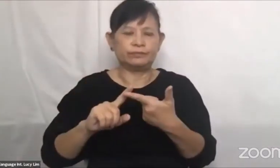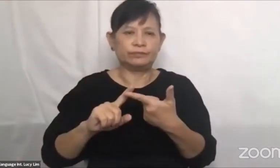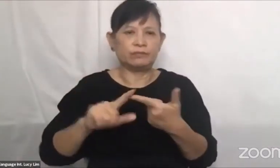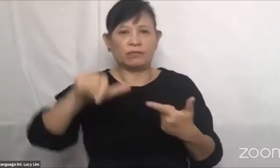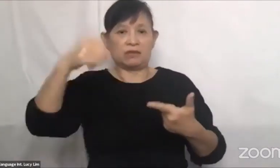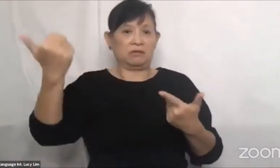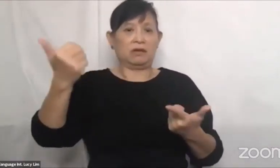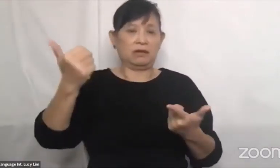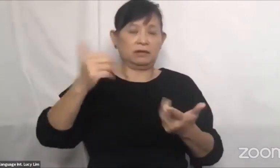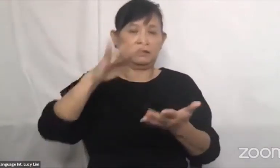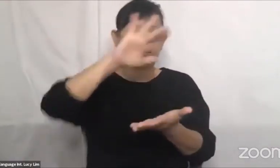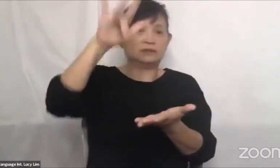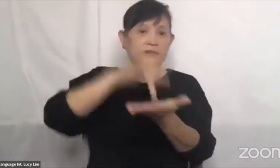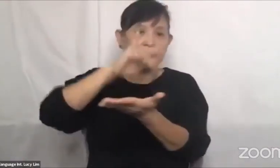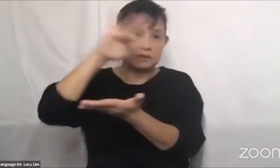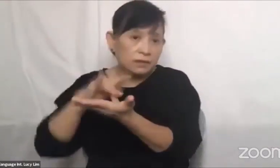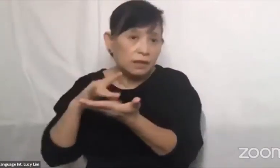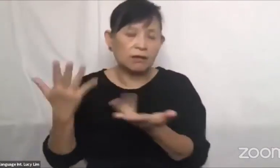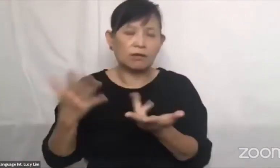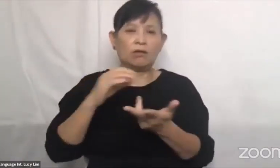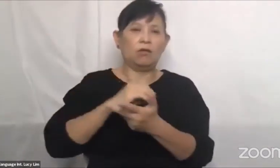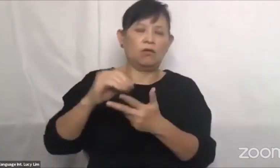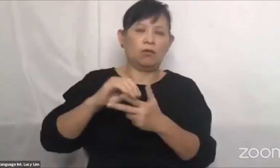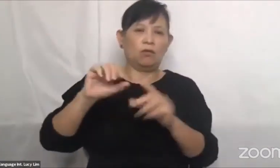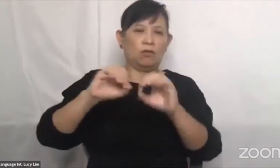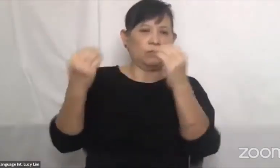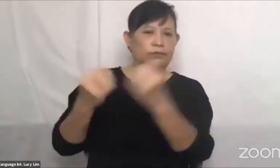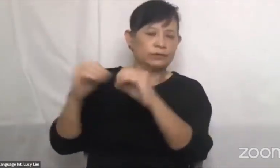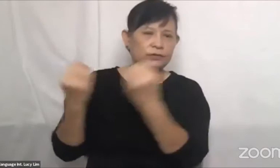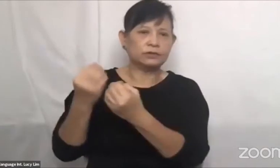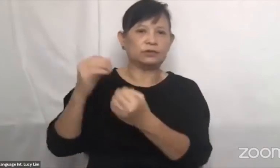centers or organizations that people with disabilities are part of.